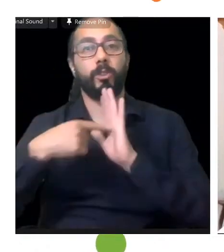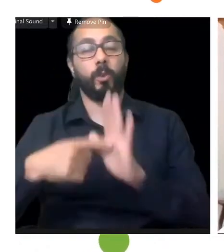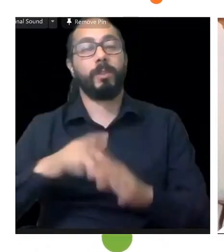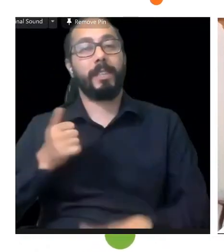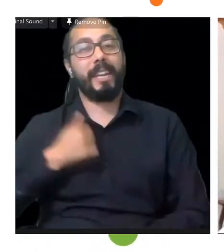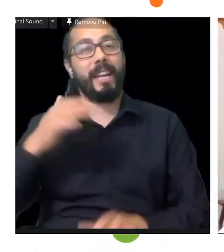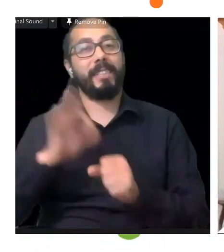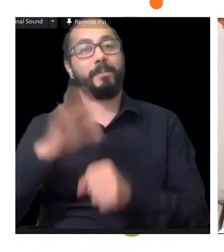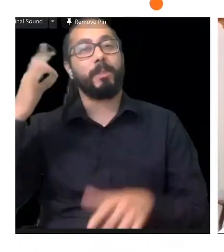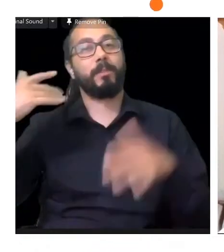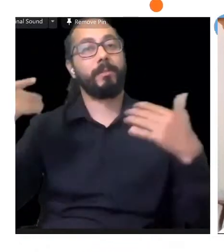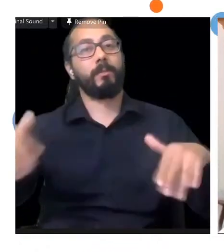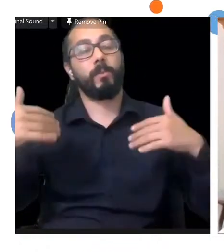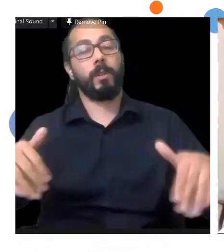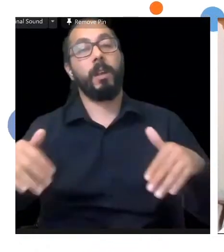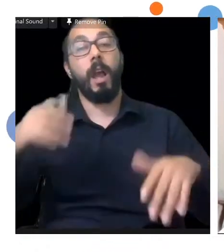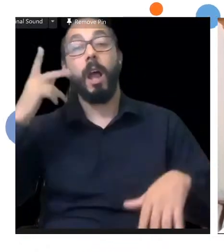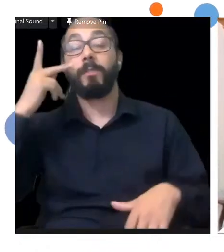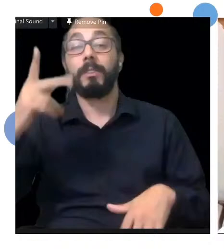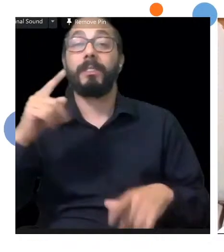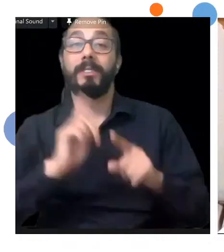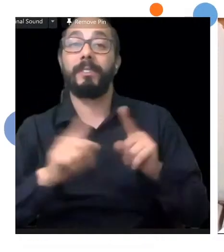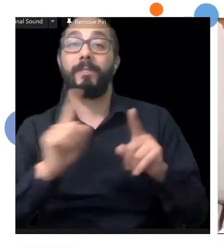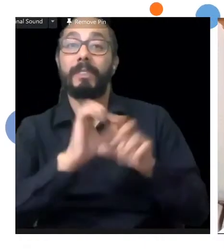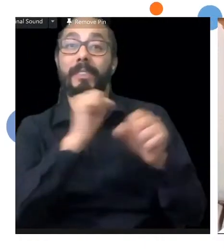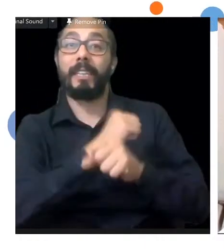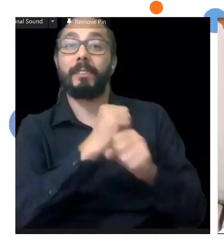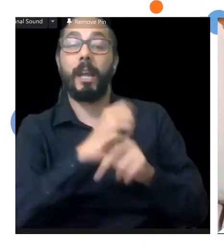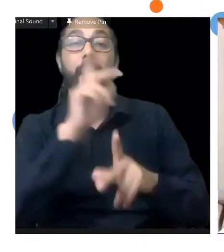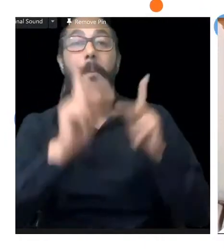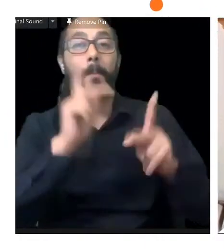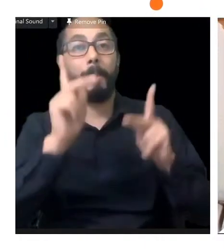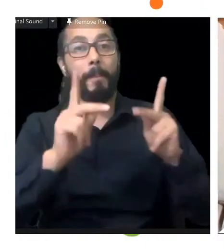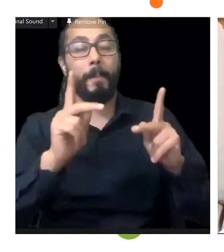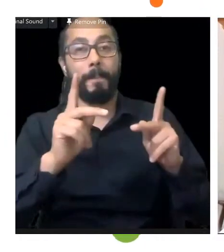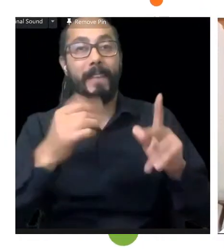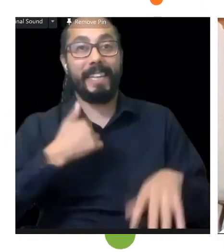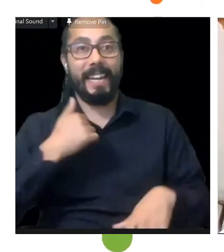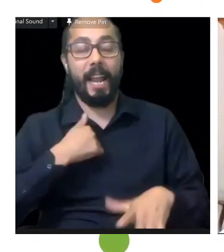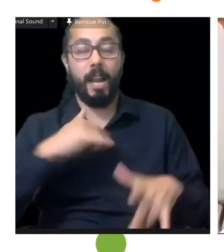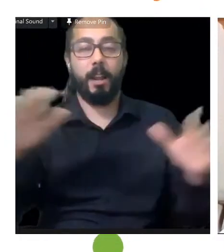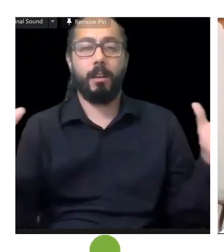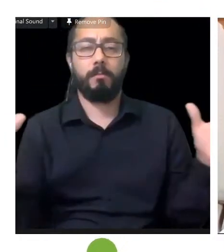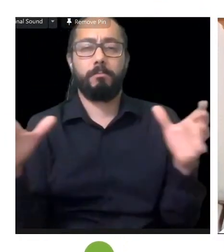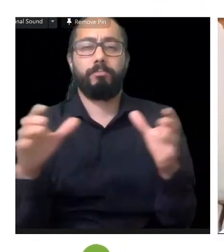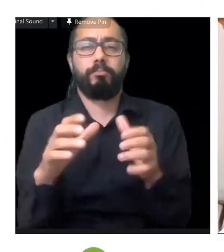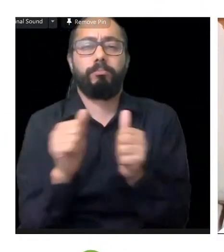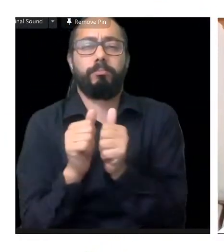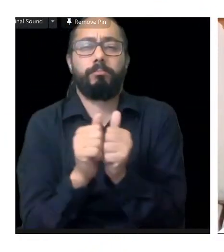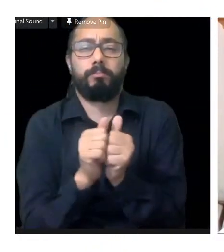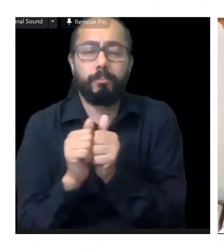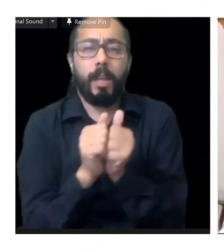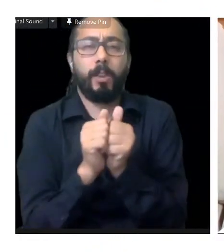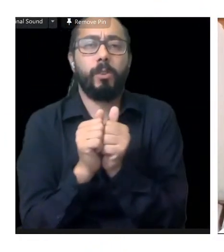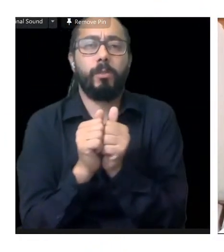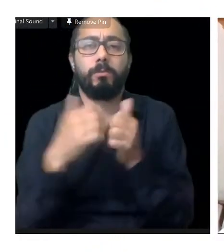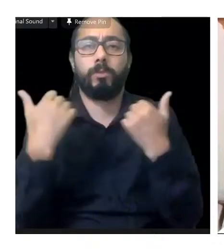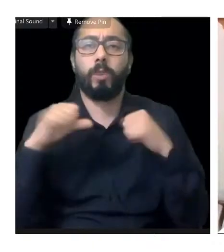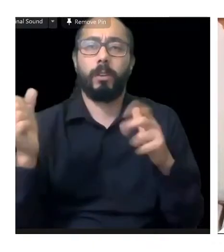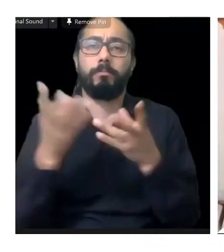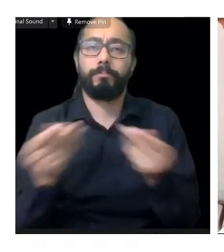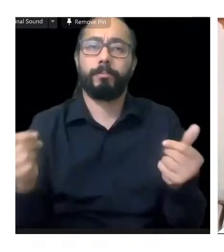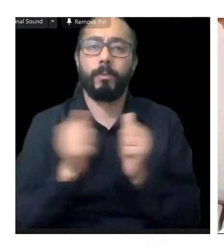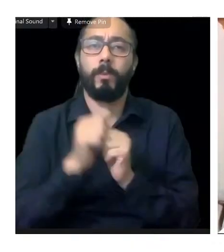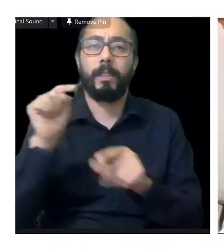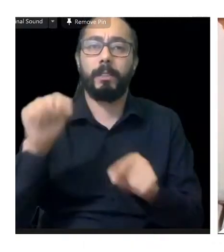seen other polling that has said Canadians have been brought closer together through the experience of trying to deal with all of this. And I think and that's not